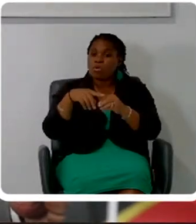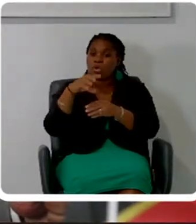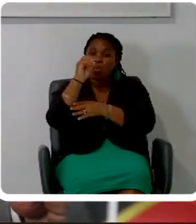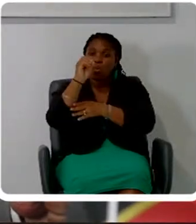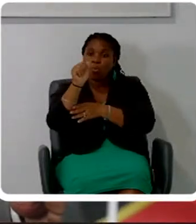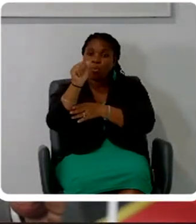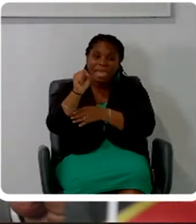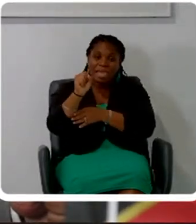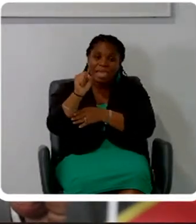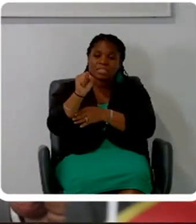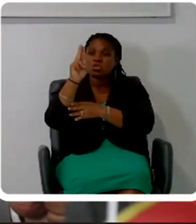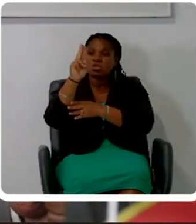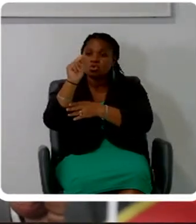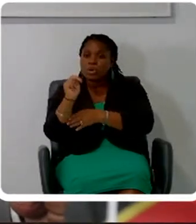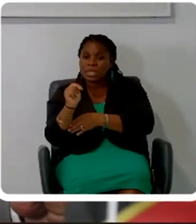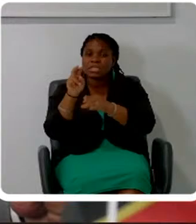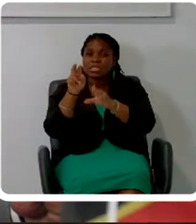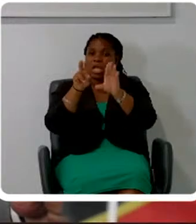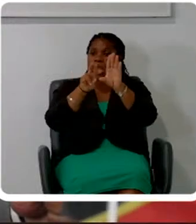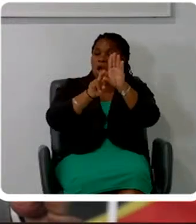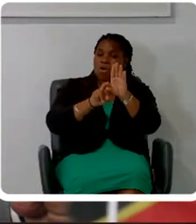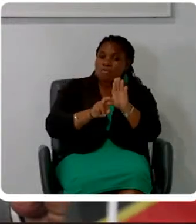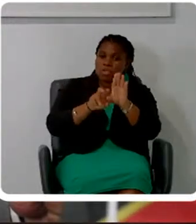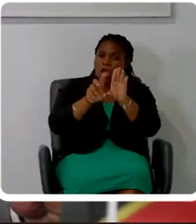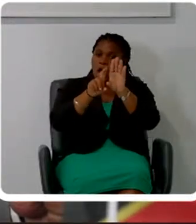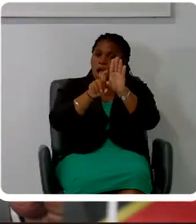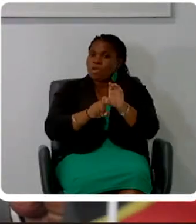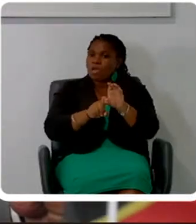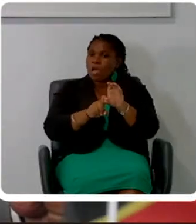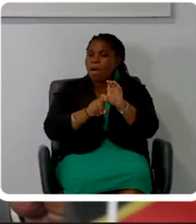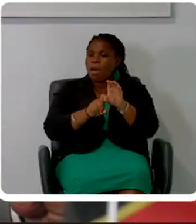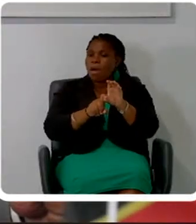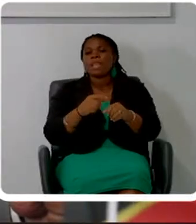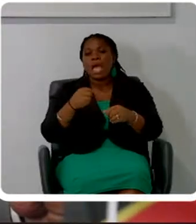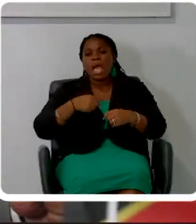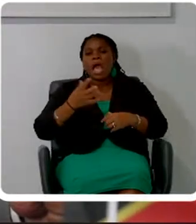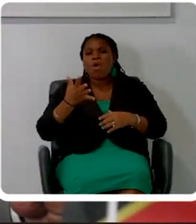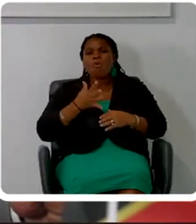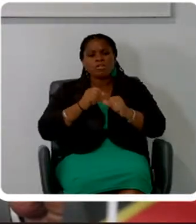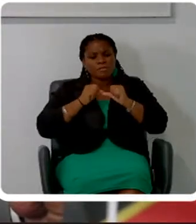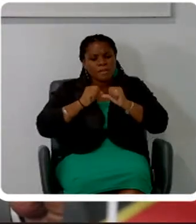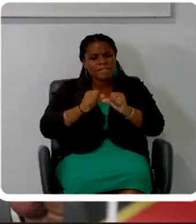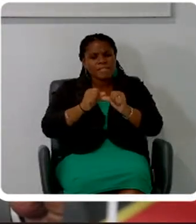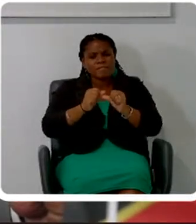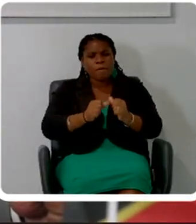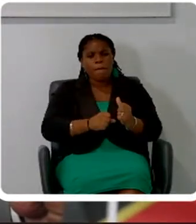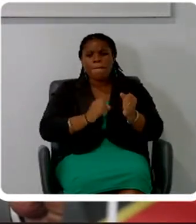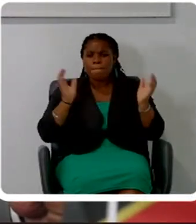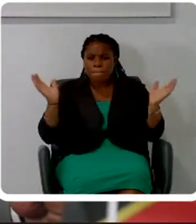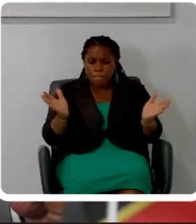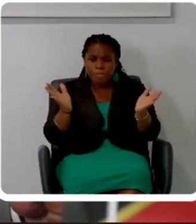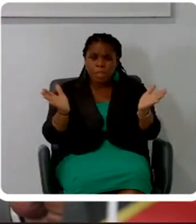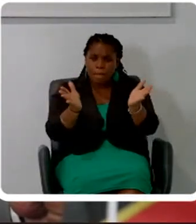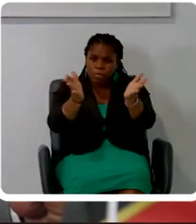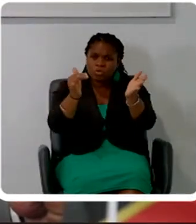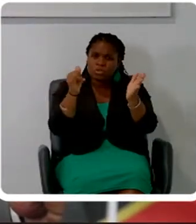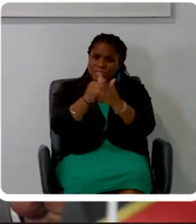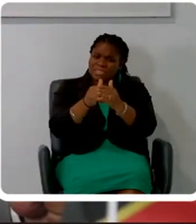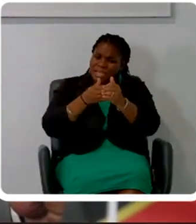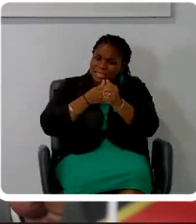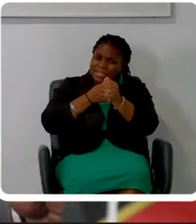Nations, to the CARICOM, and right here locally. I am going to be the champion for that across the